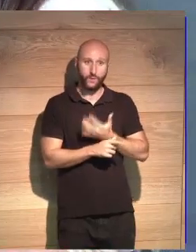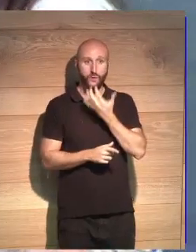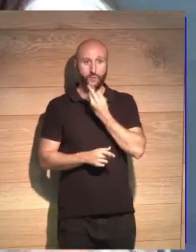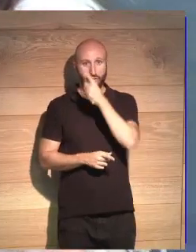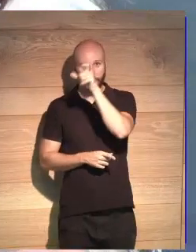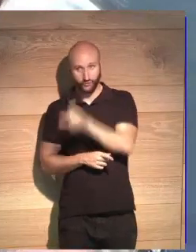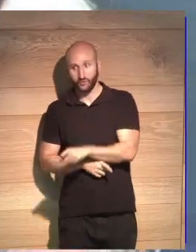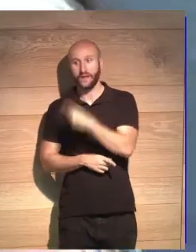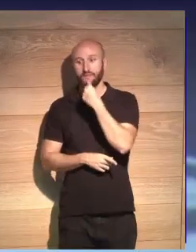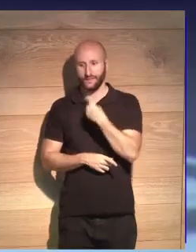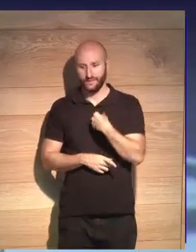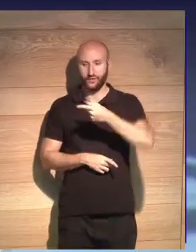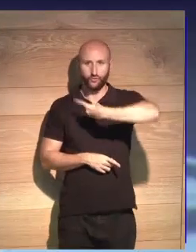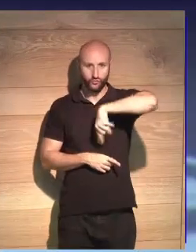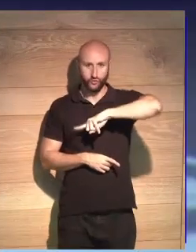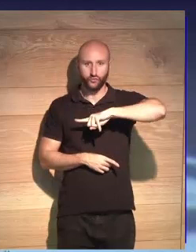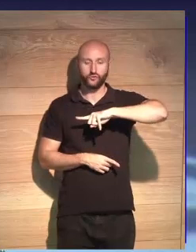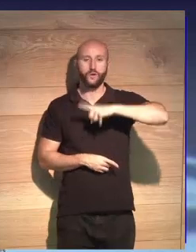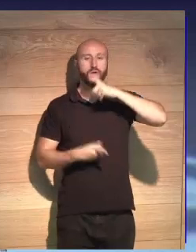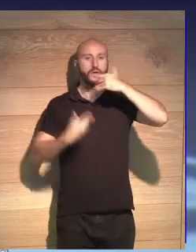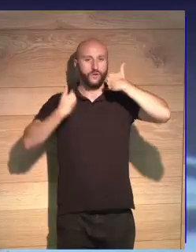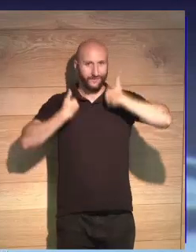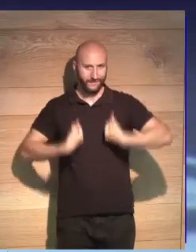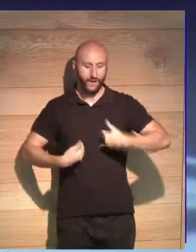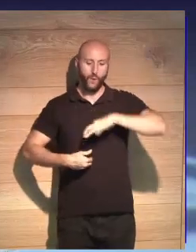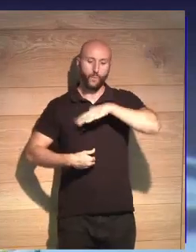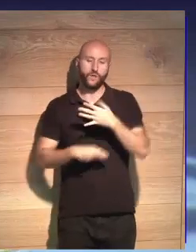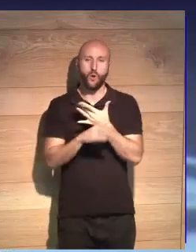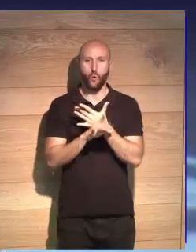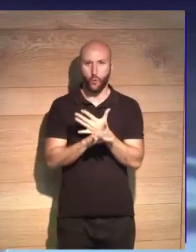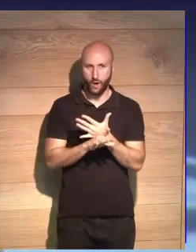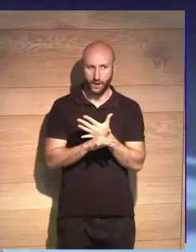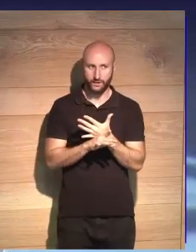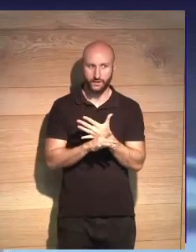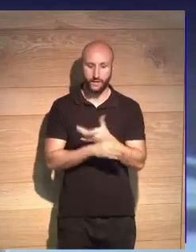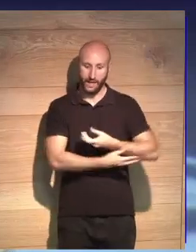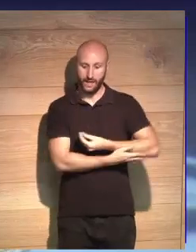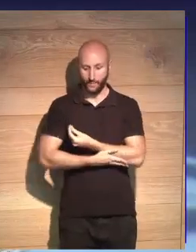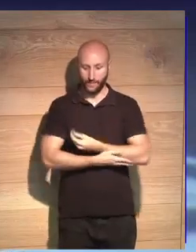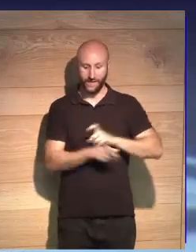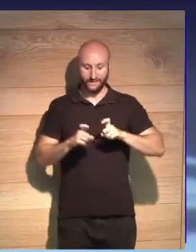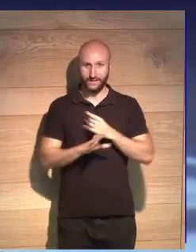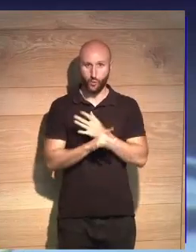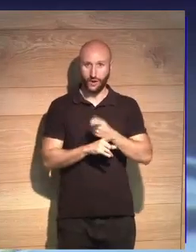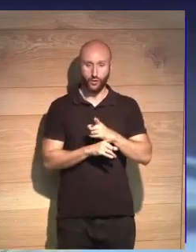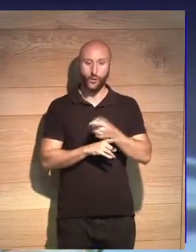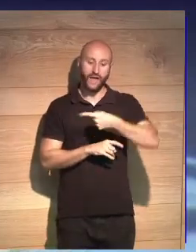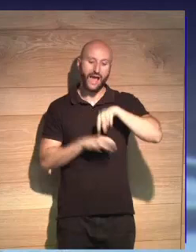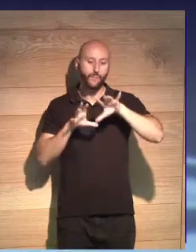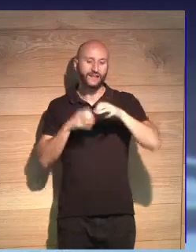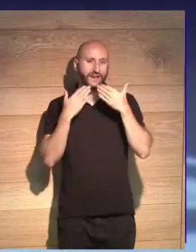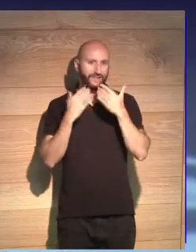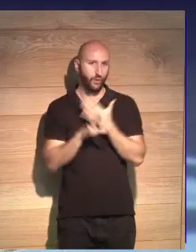it. We are homo ludens. We are capable of playing.